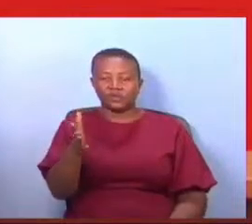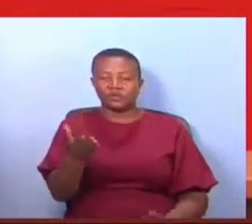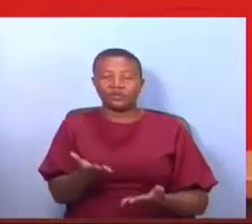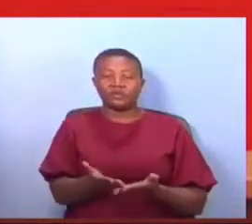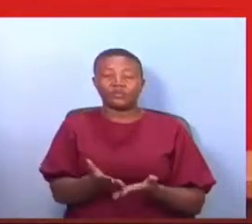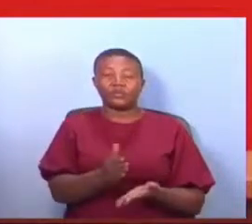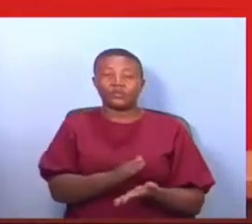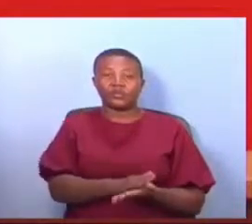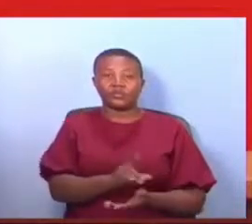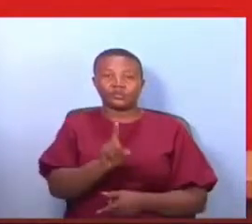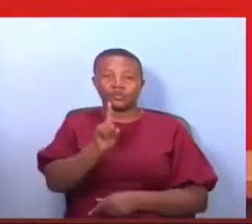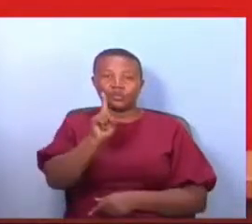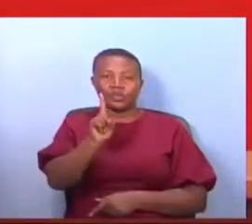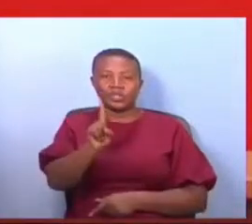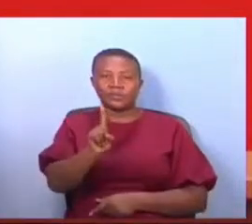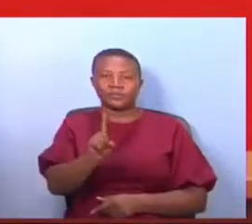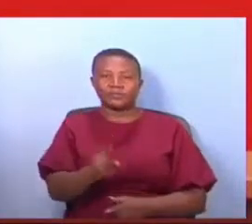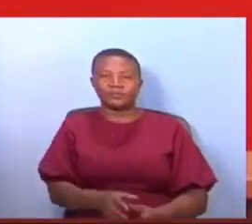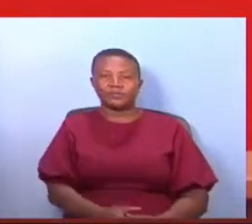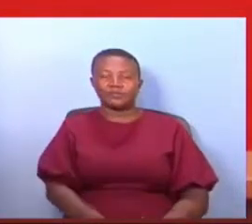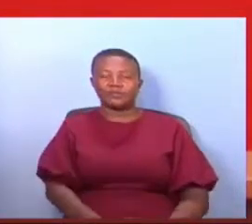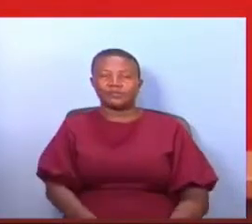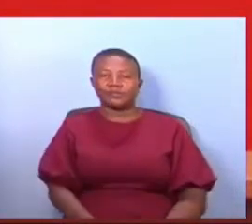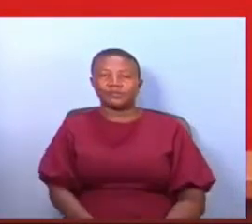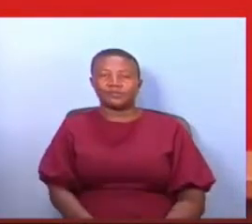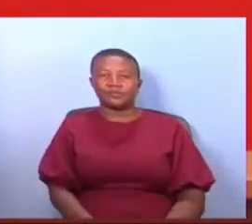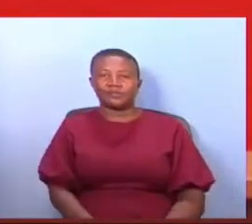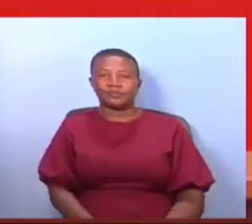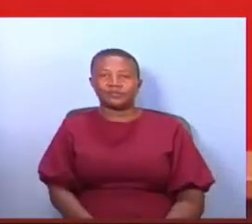page 1.